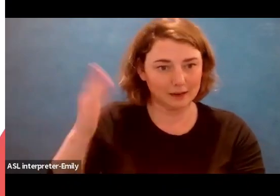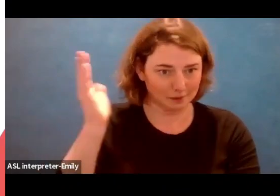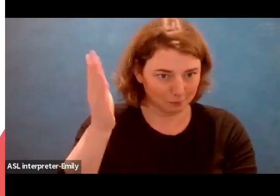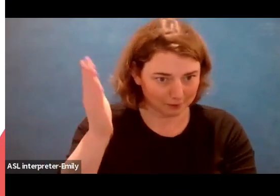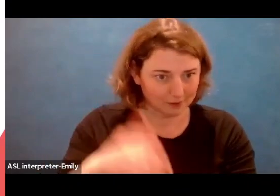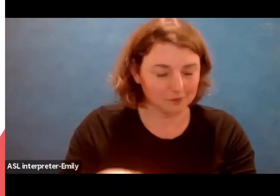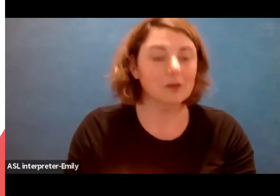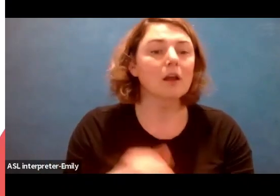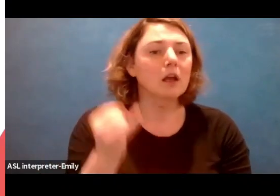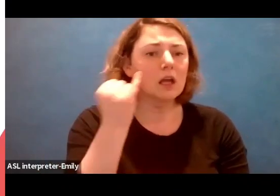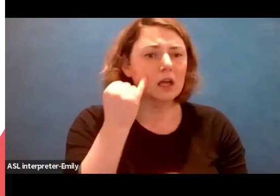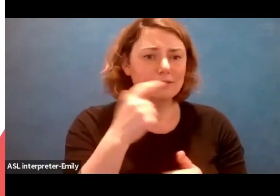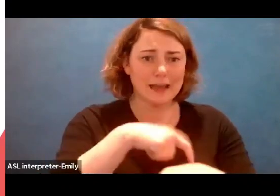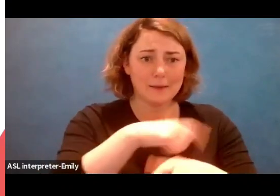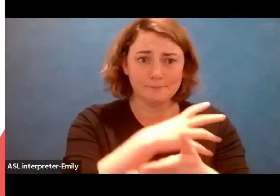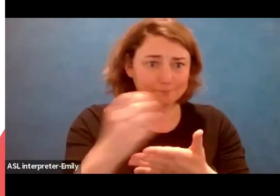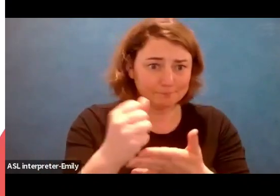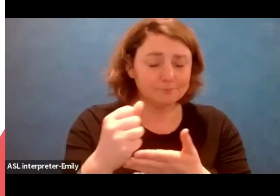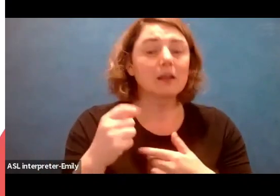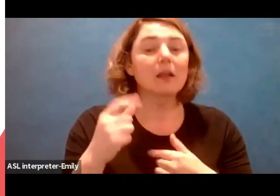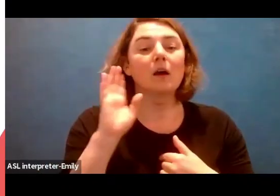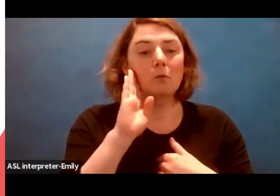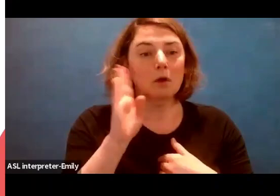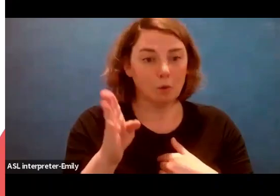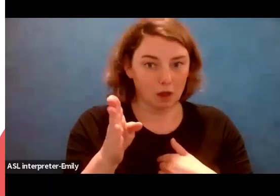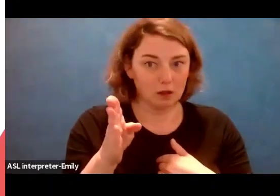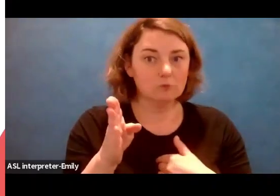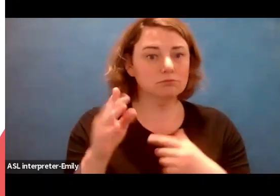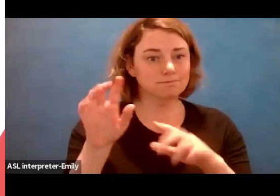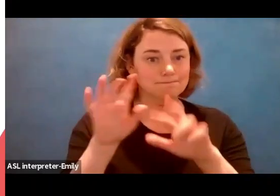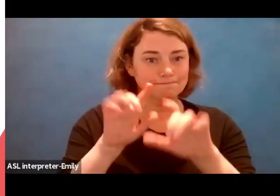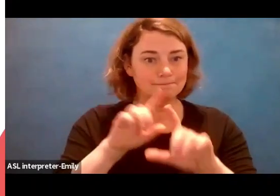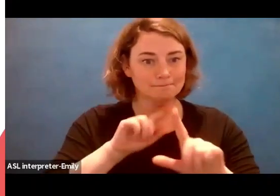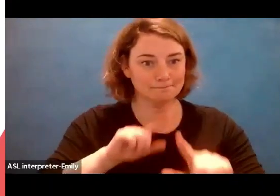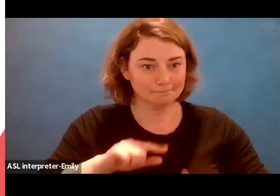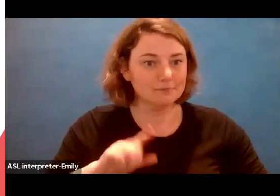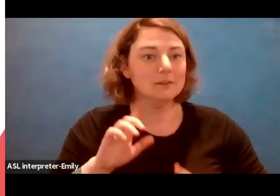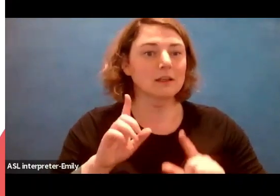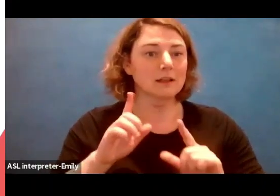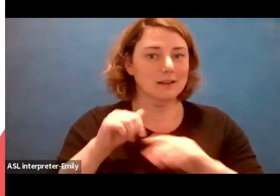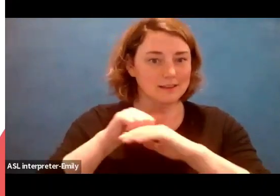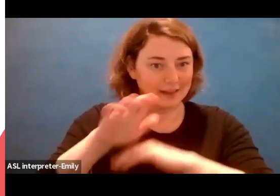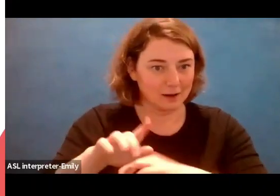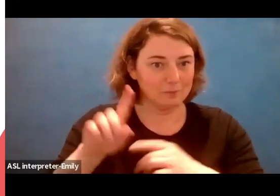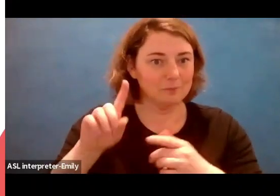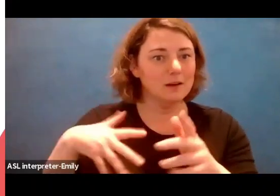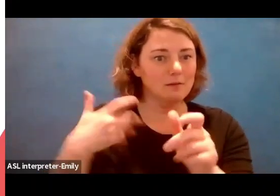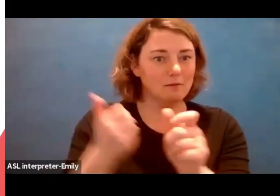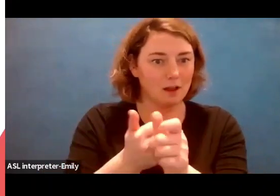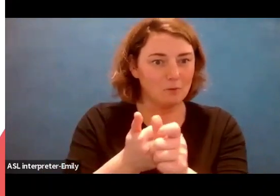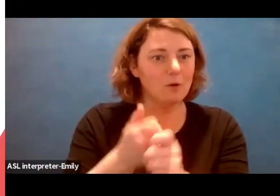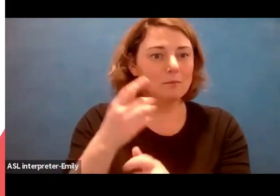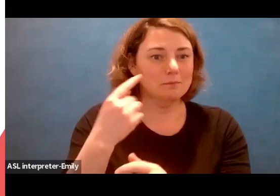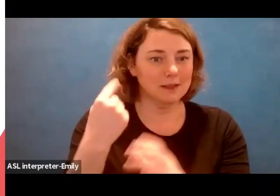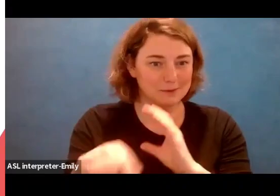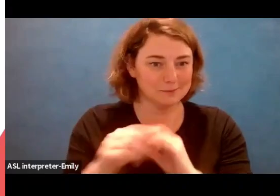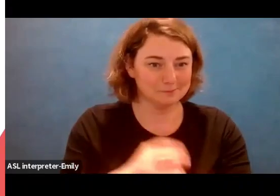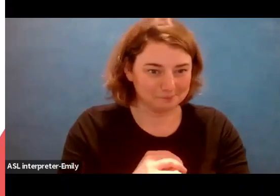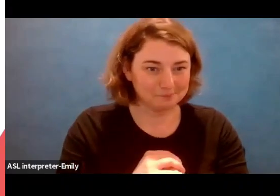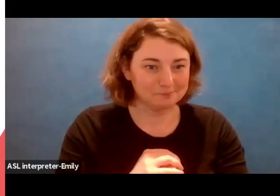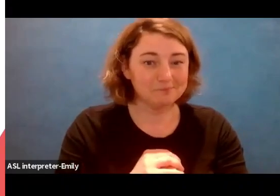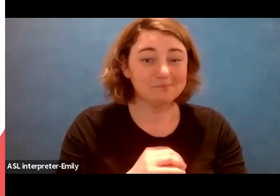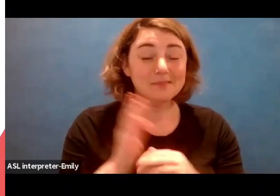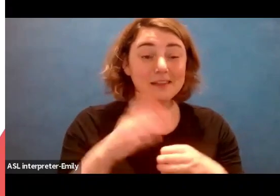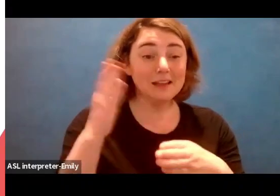presentation. If we do run out of time, we will get those answers for you and send those in a follow-up email.